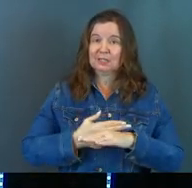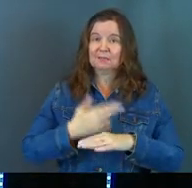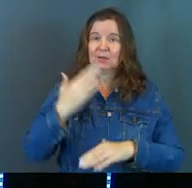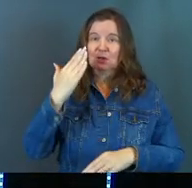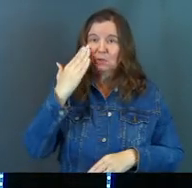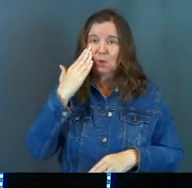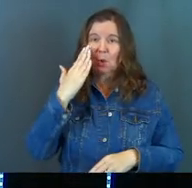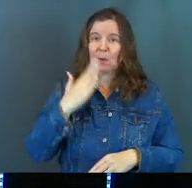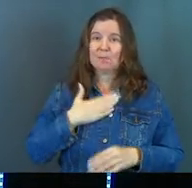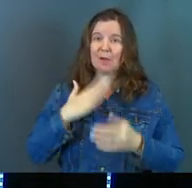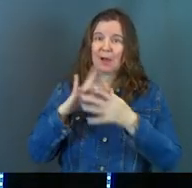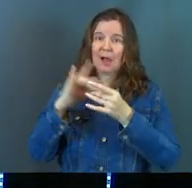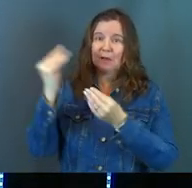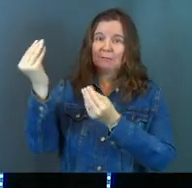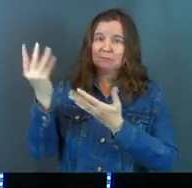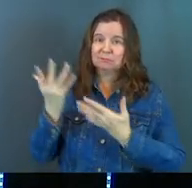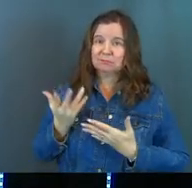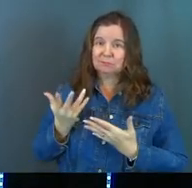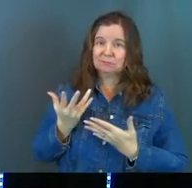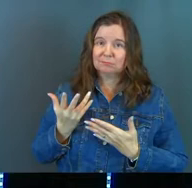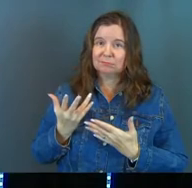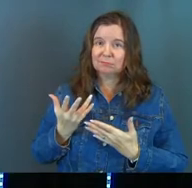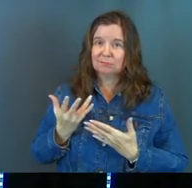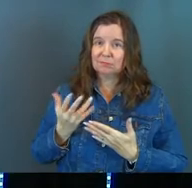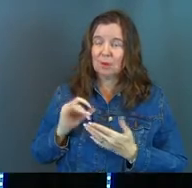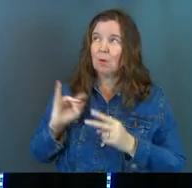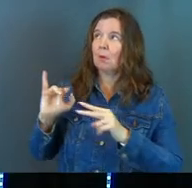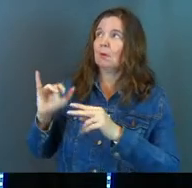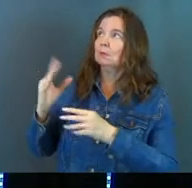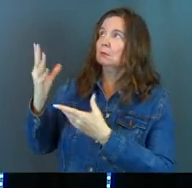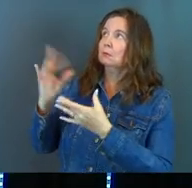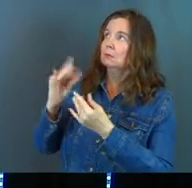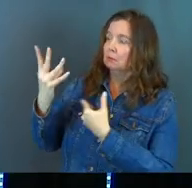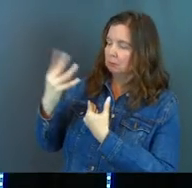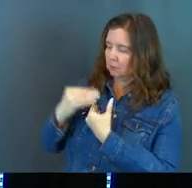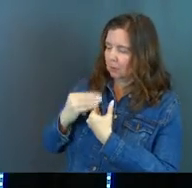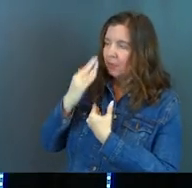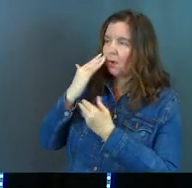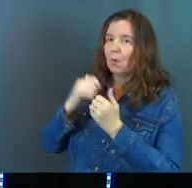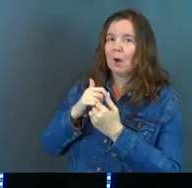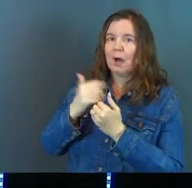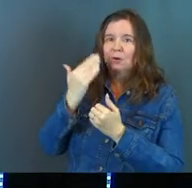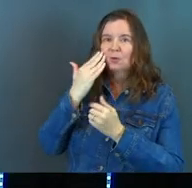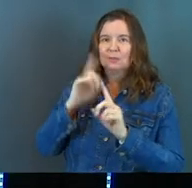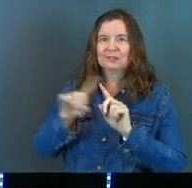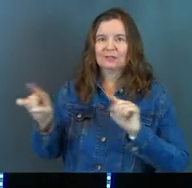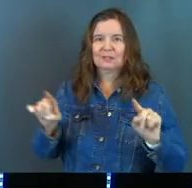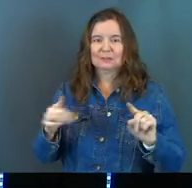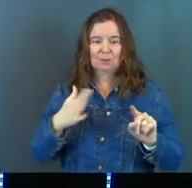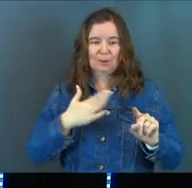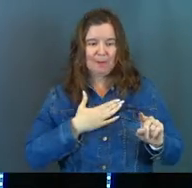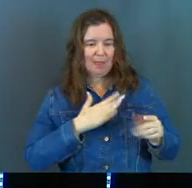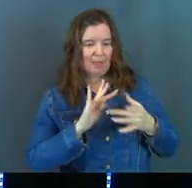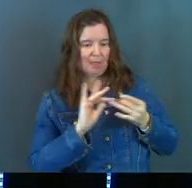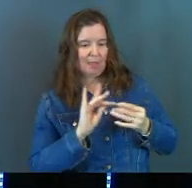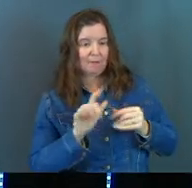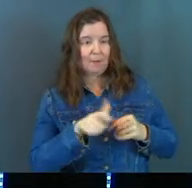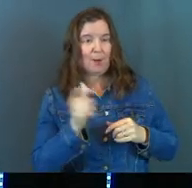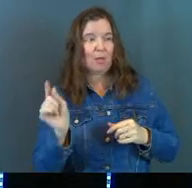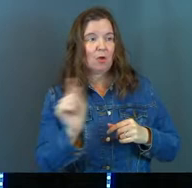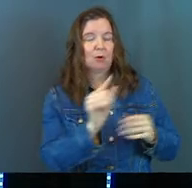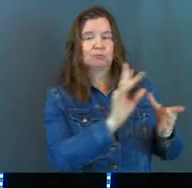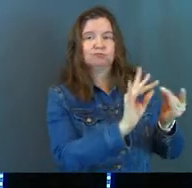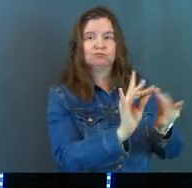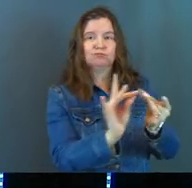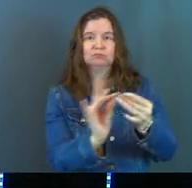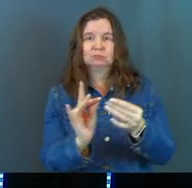hear my voice. And he goes on to say that my sheep, they know how to distinguish my voice from every other voice out